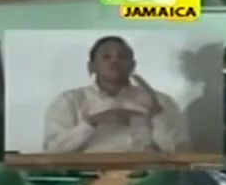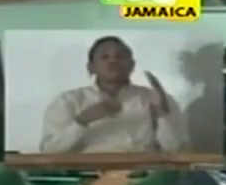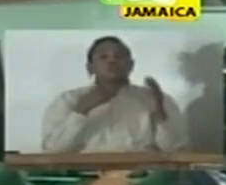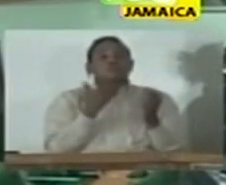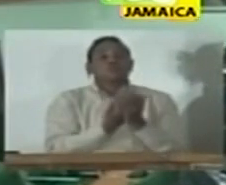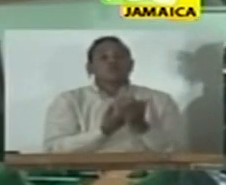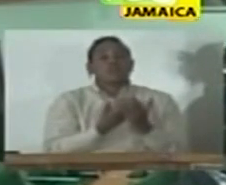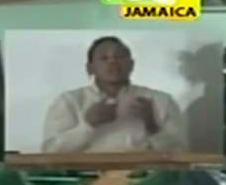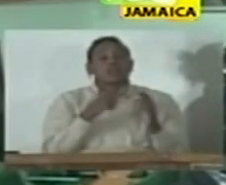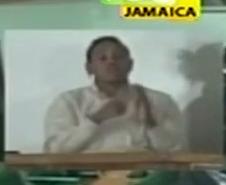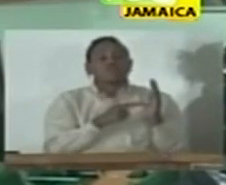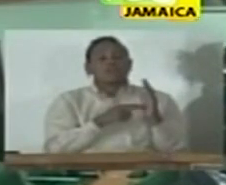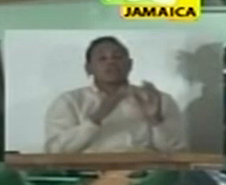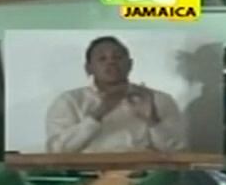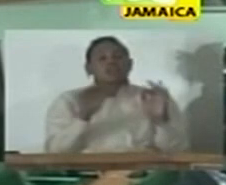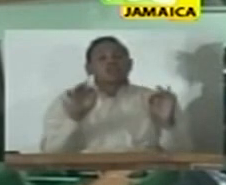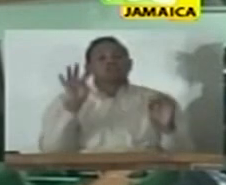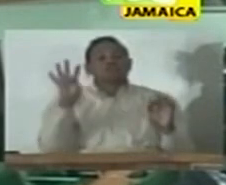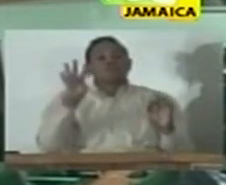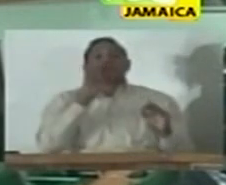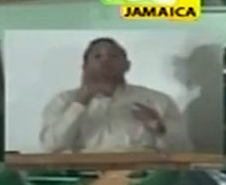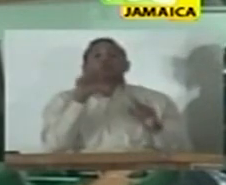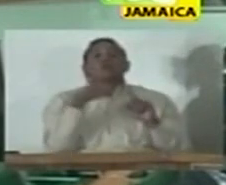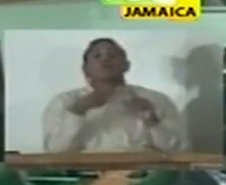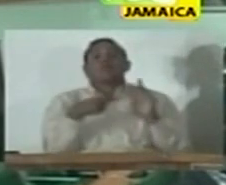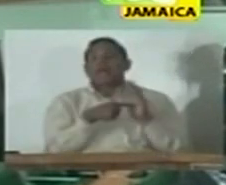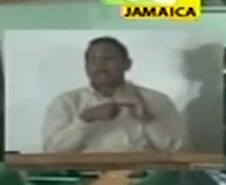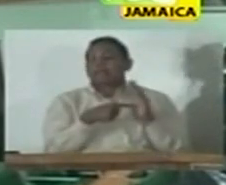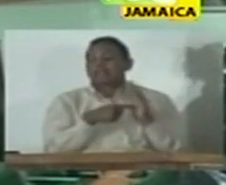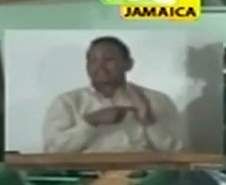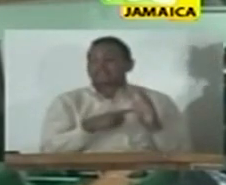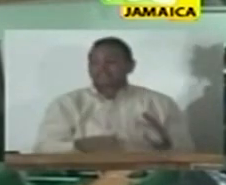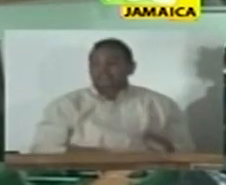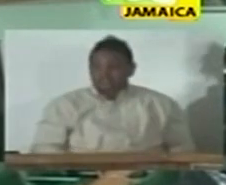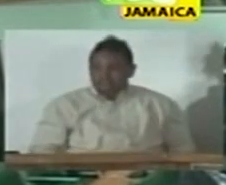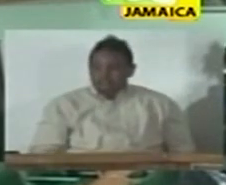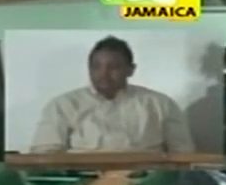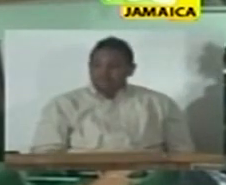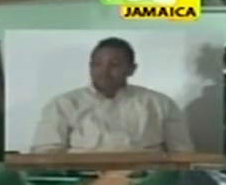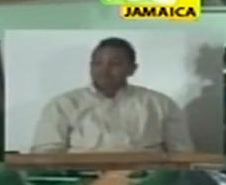read clause 4 that spoke about liabilities.